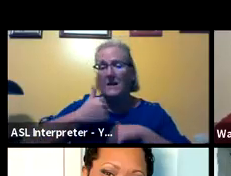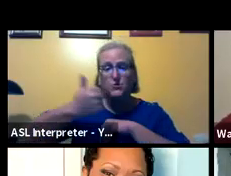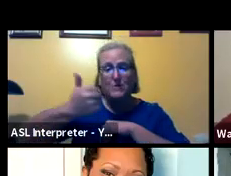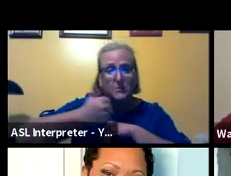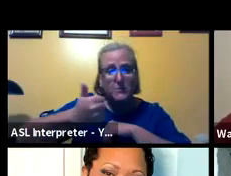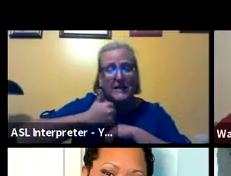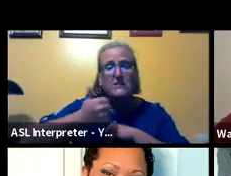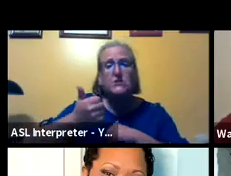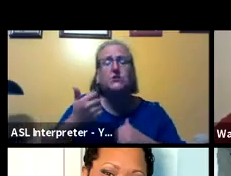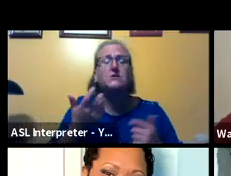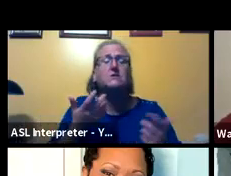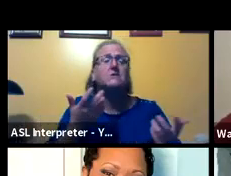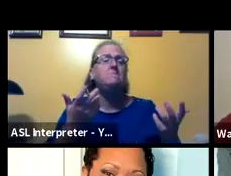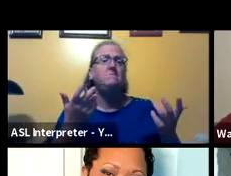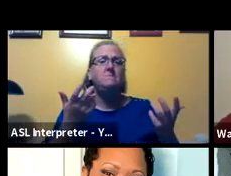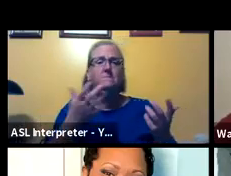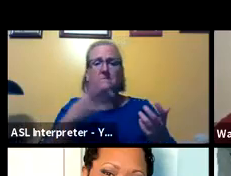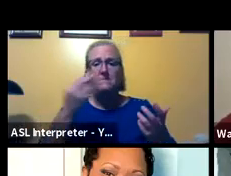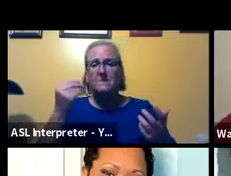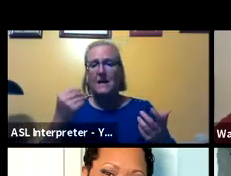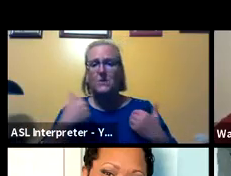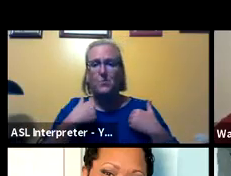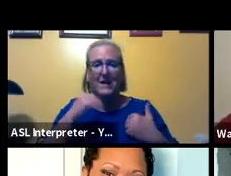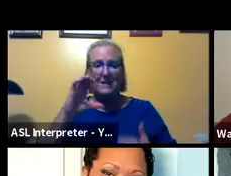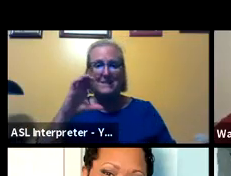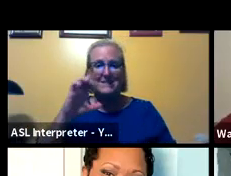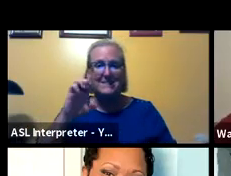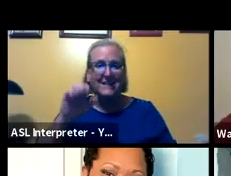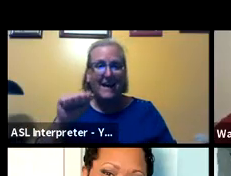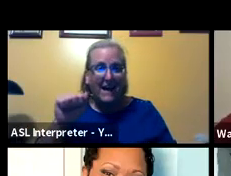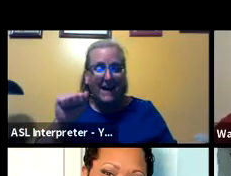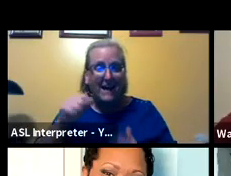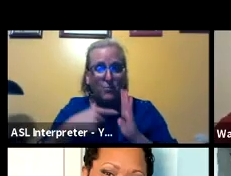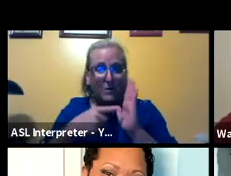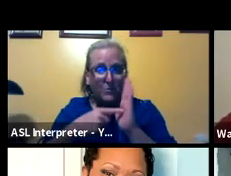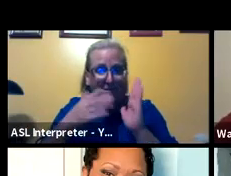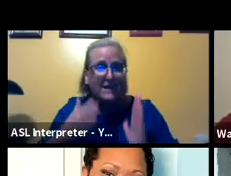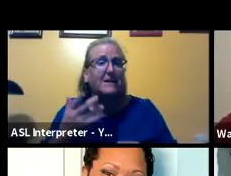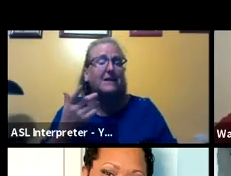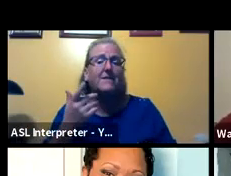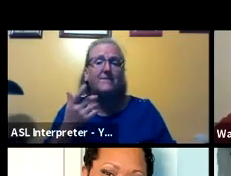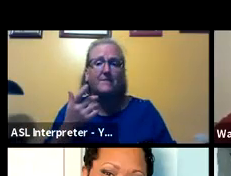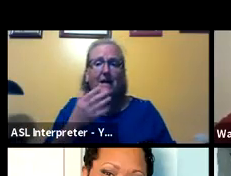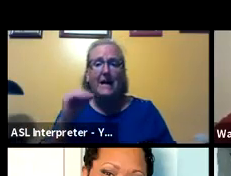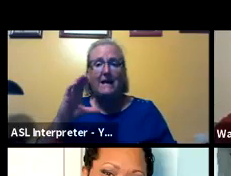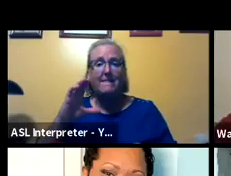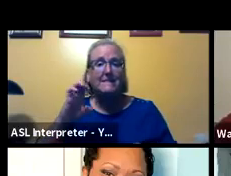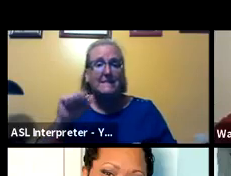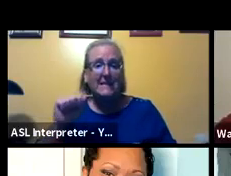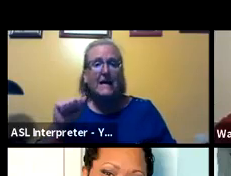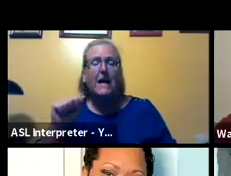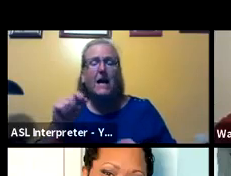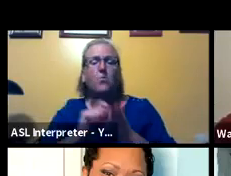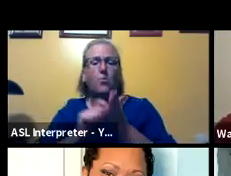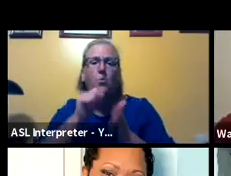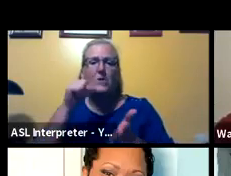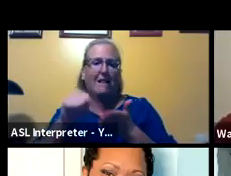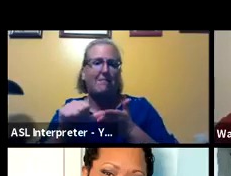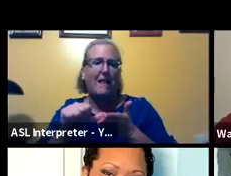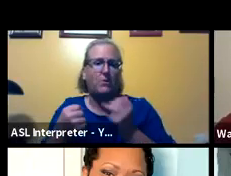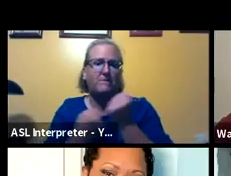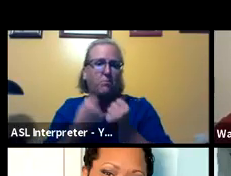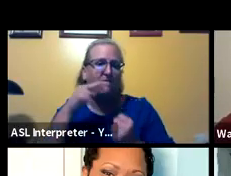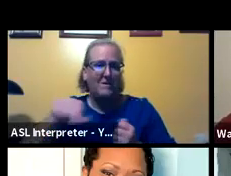transportation, and we had a CEA representative, and then CEA also wrote a letter of support for this